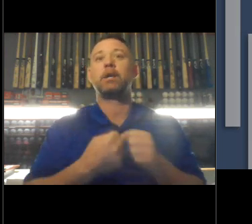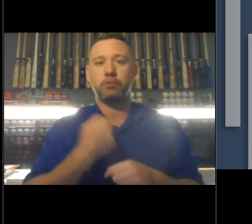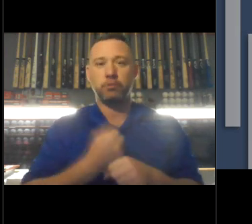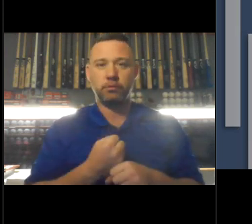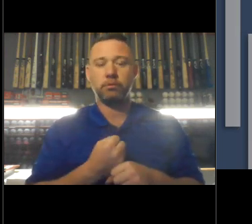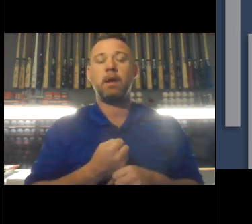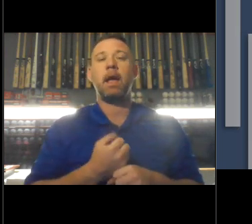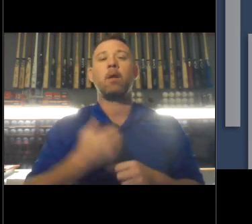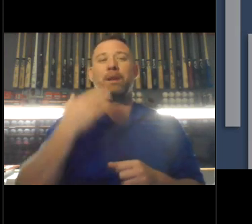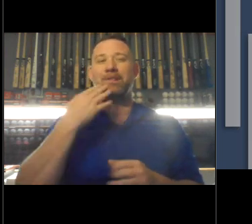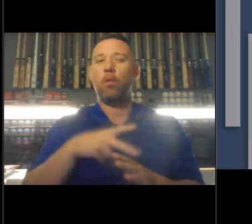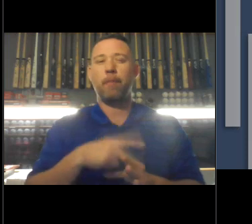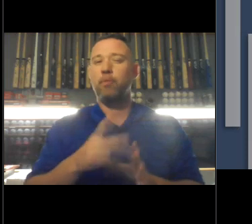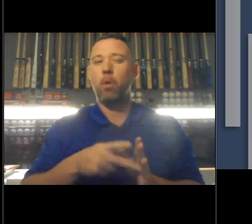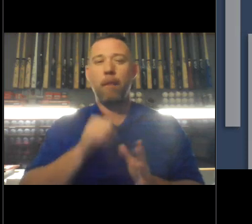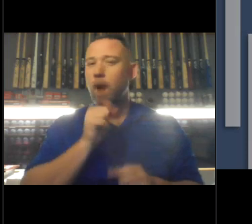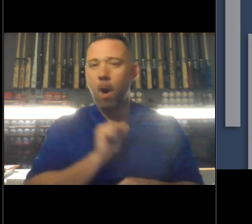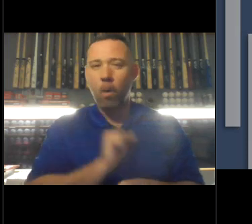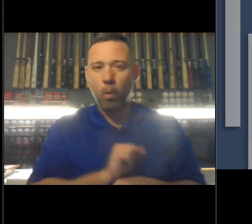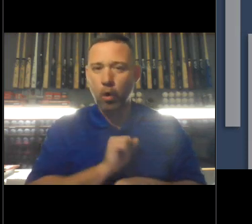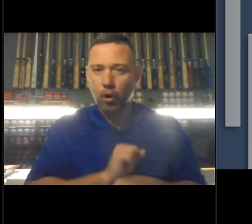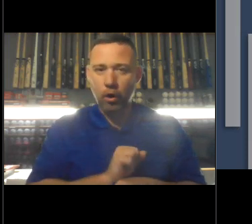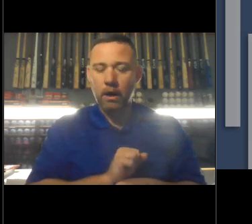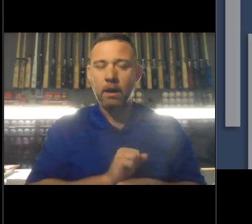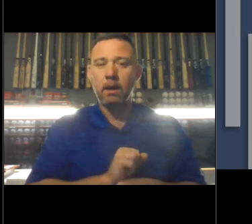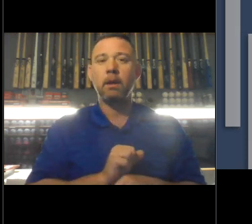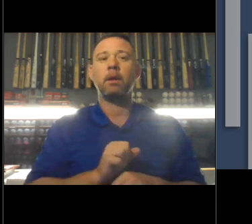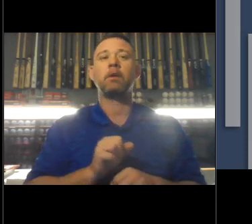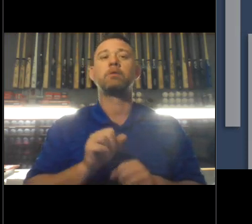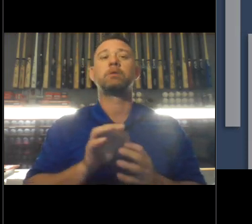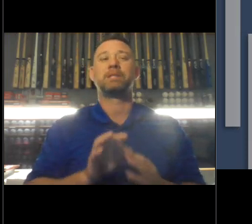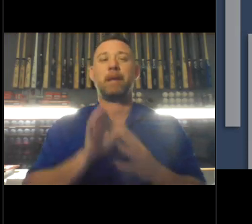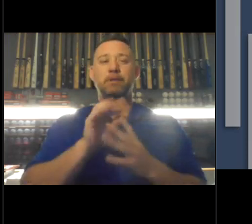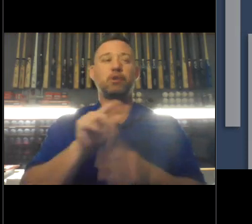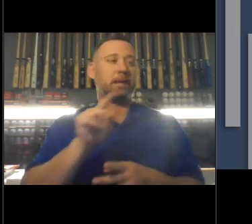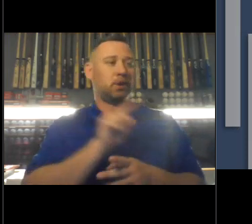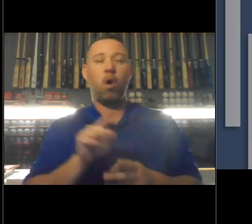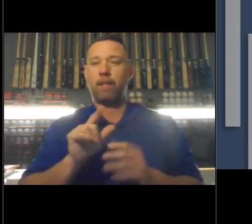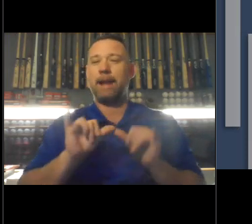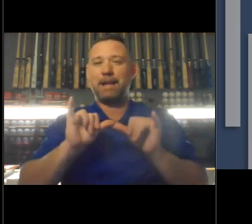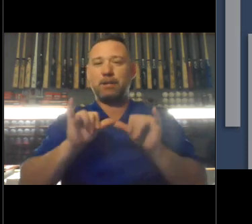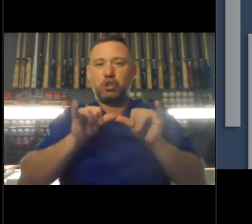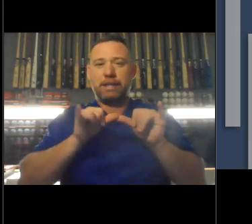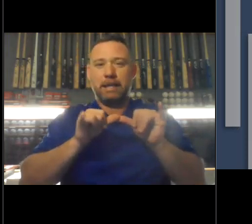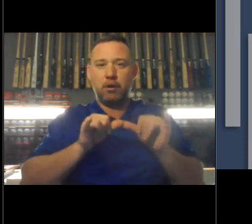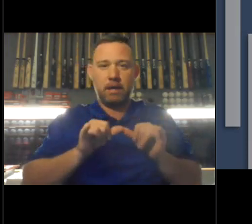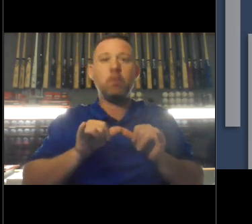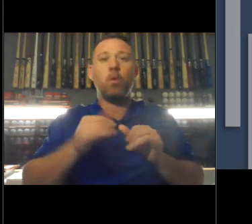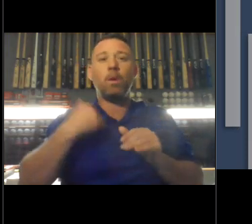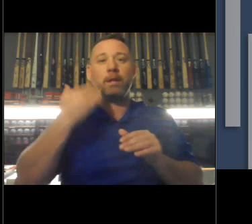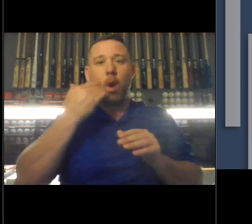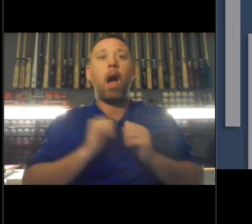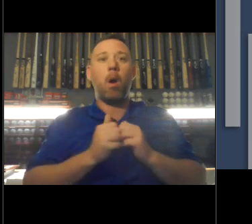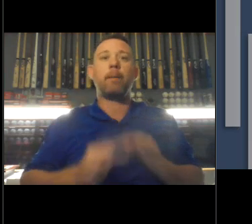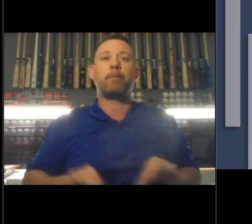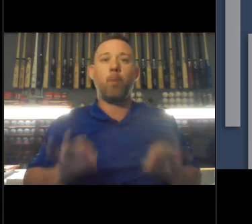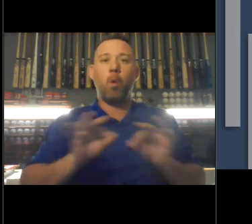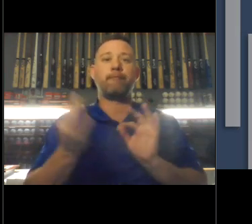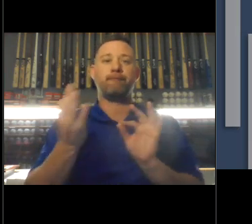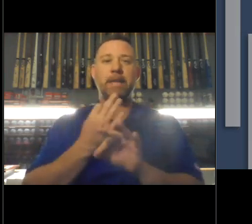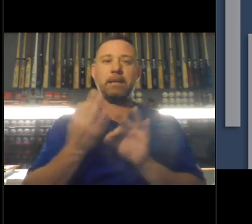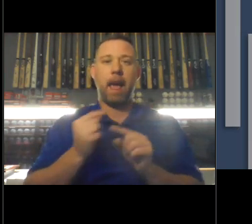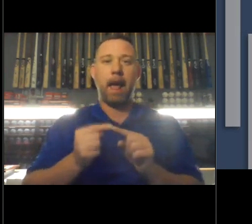know that the program is not working. And so, especially you all in the engineer field, we know how important feedback loops are